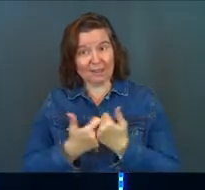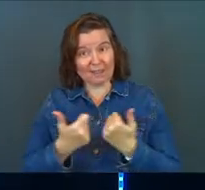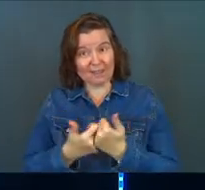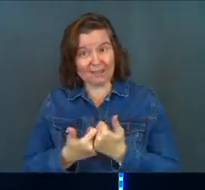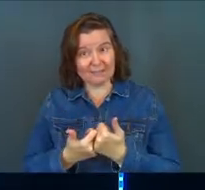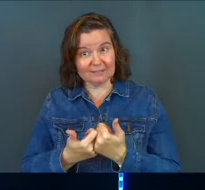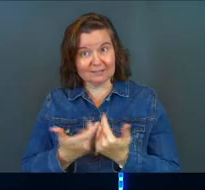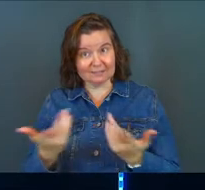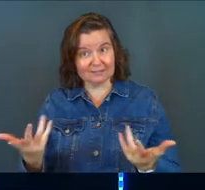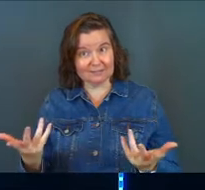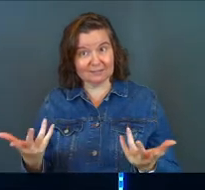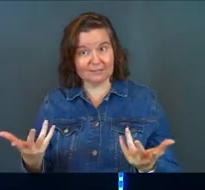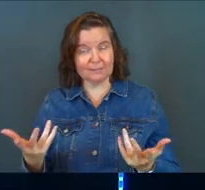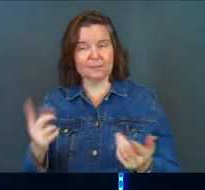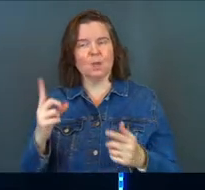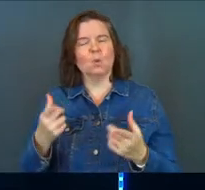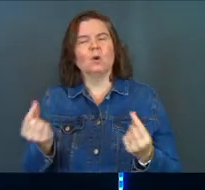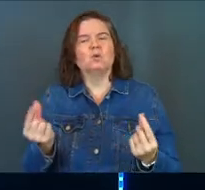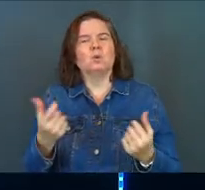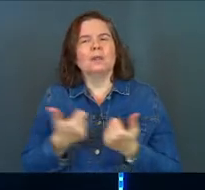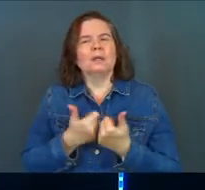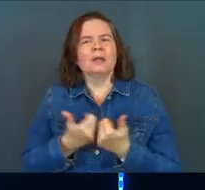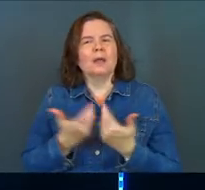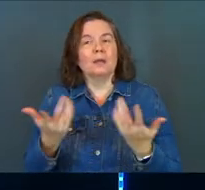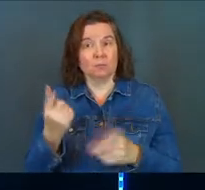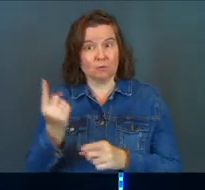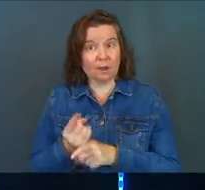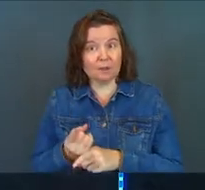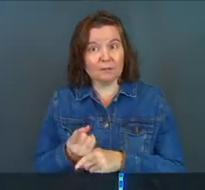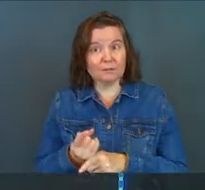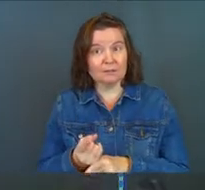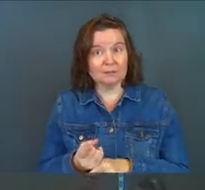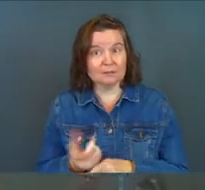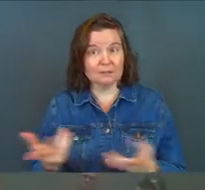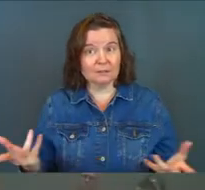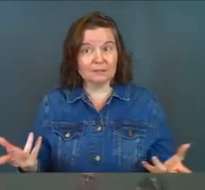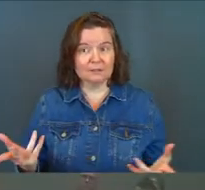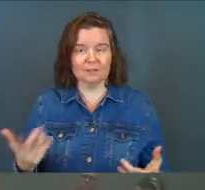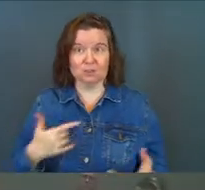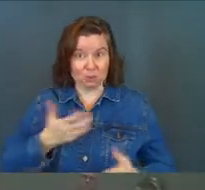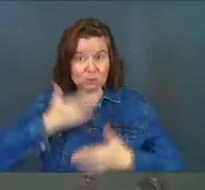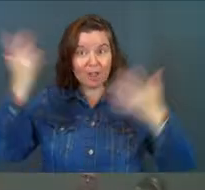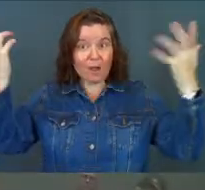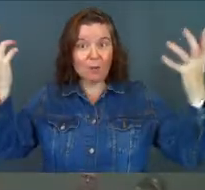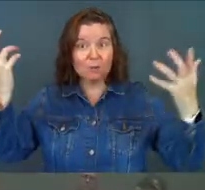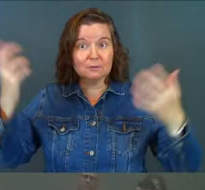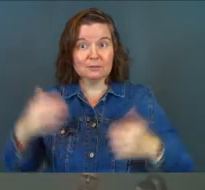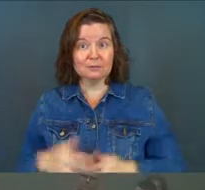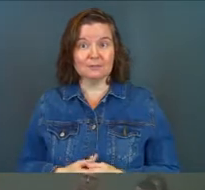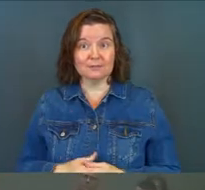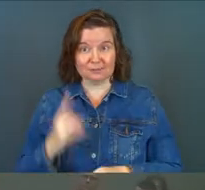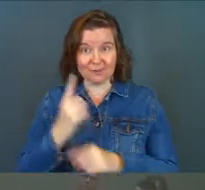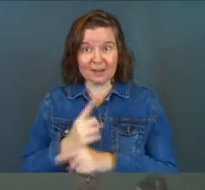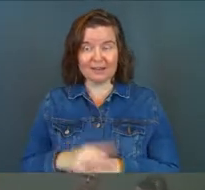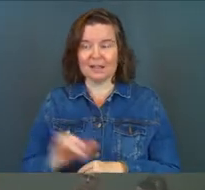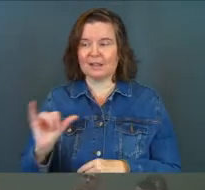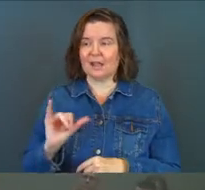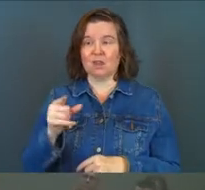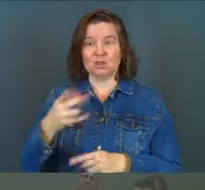game? And what do you do at the game, right? You shout, right? Like, you